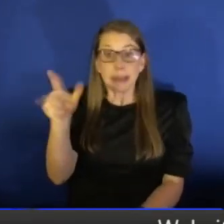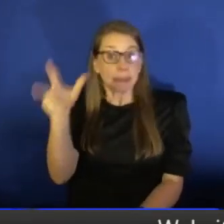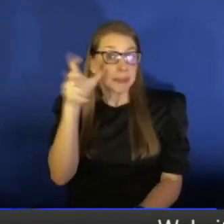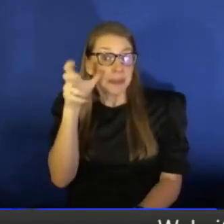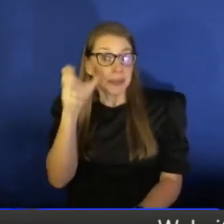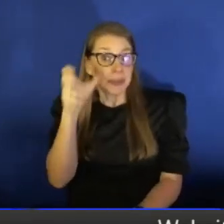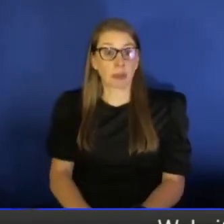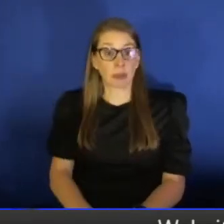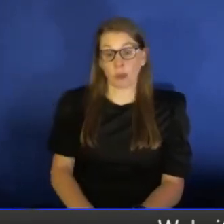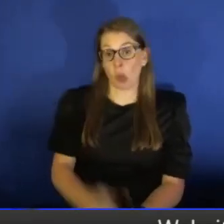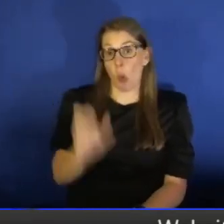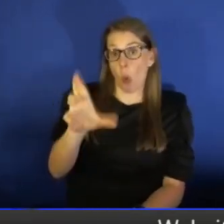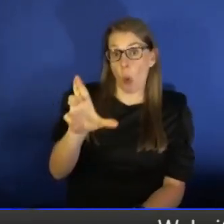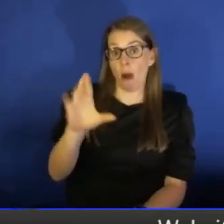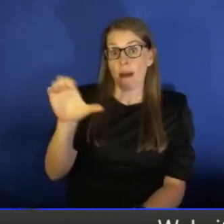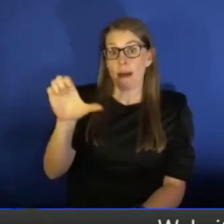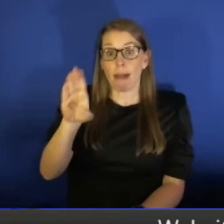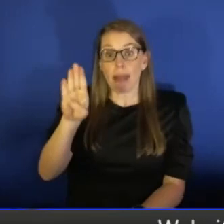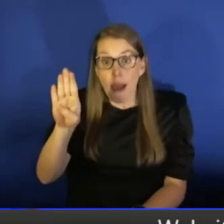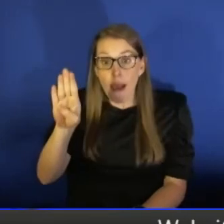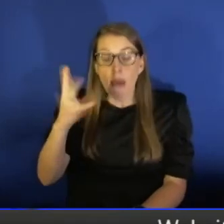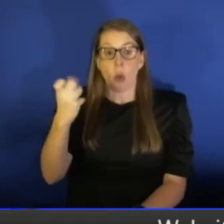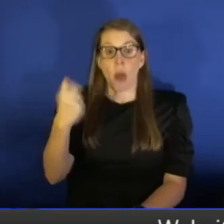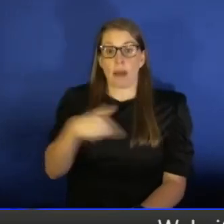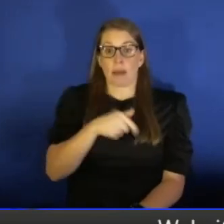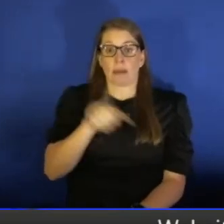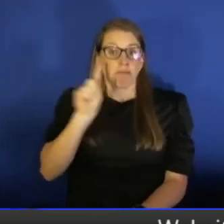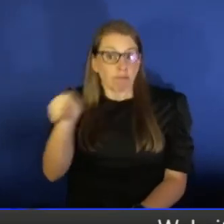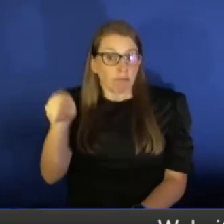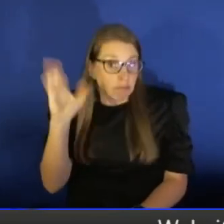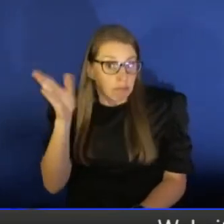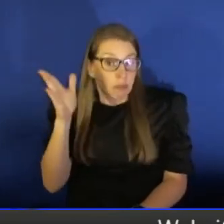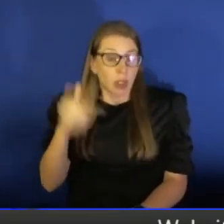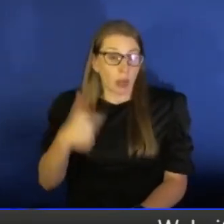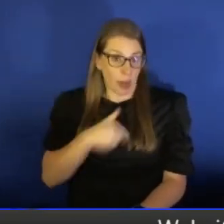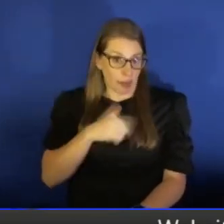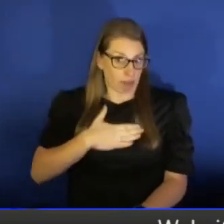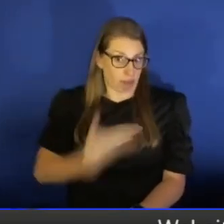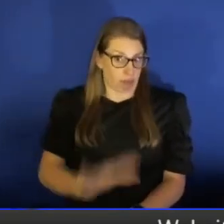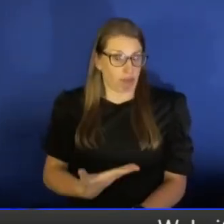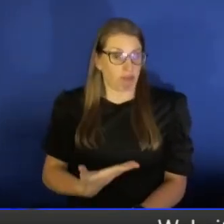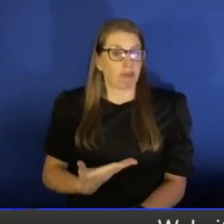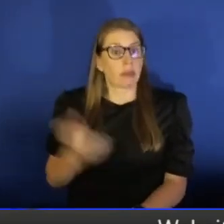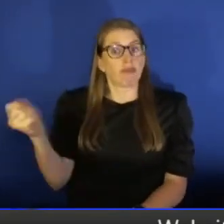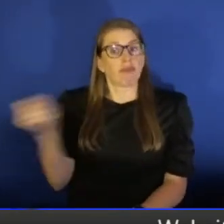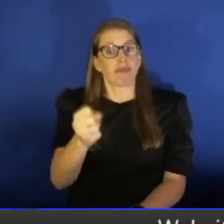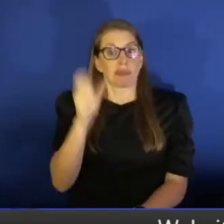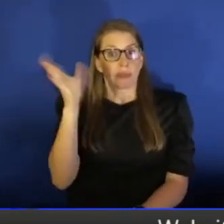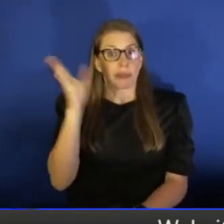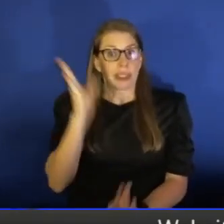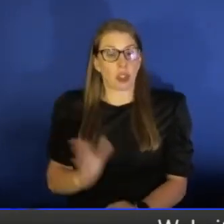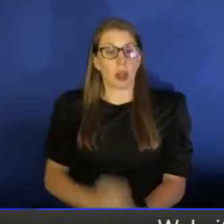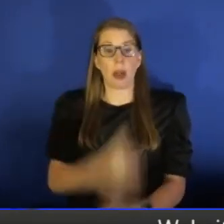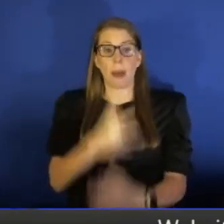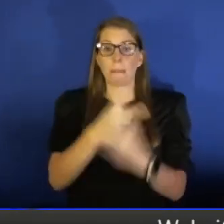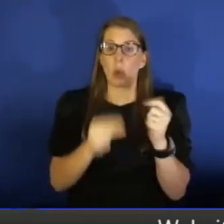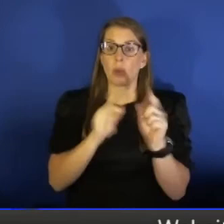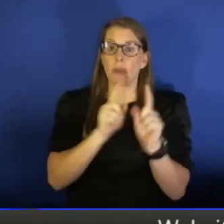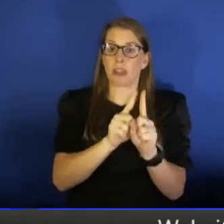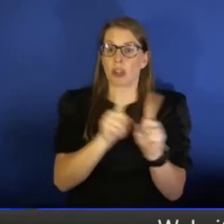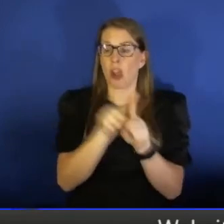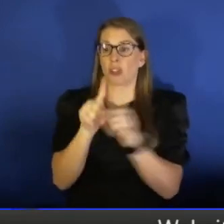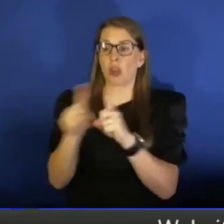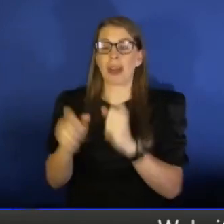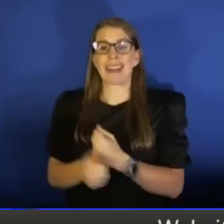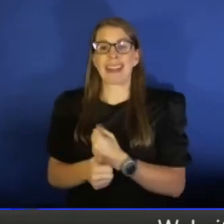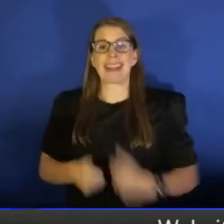have a club that you want us to present to, we are happy to send a speaker. Both our mentoring program and our Lifesavers program is